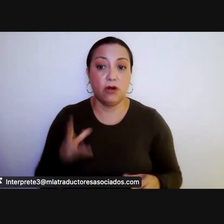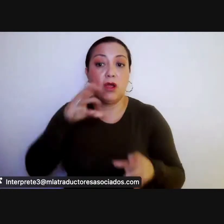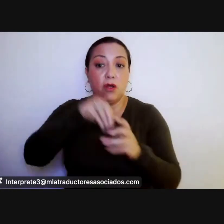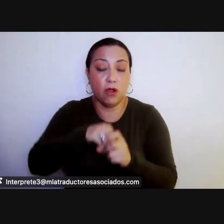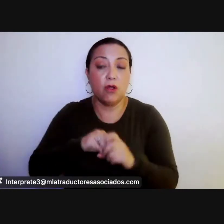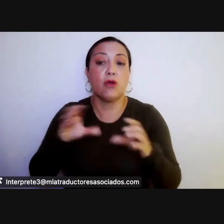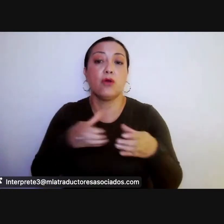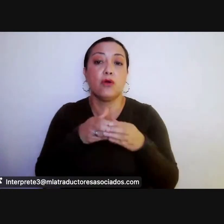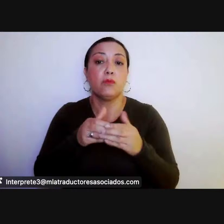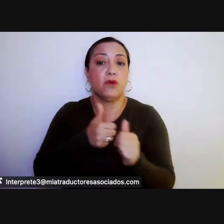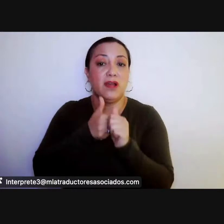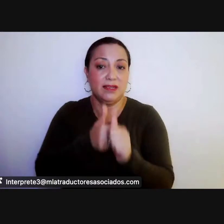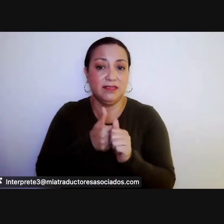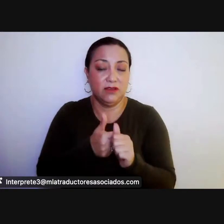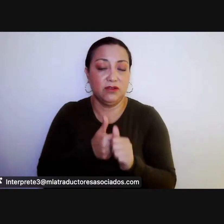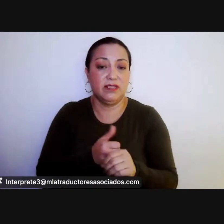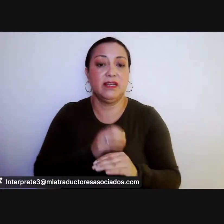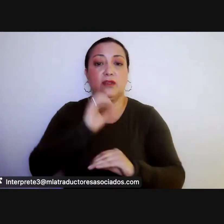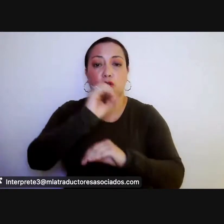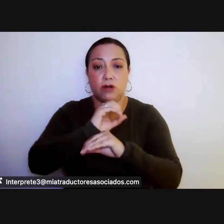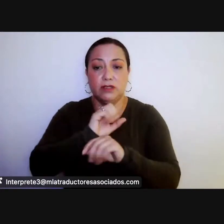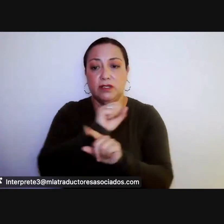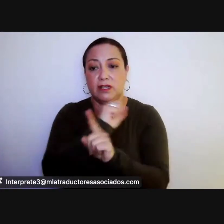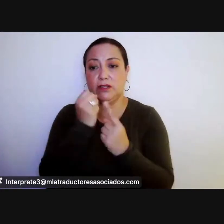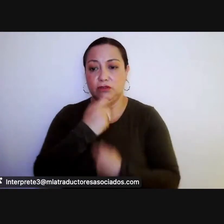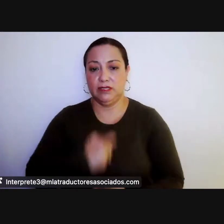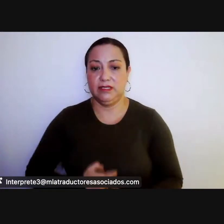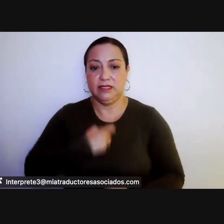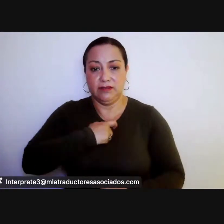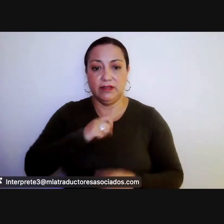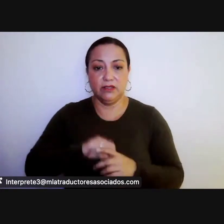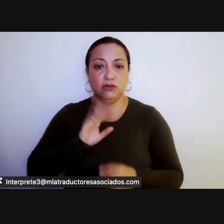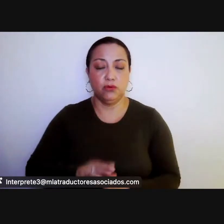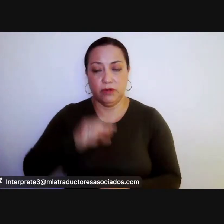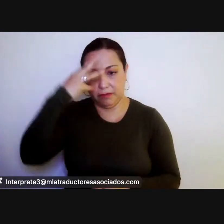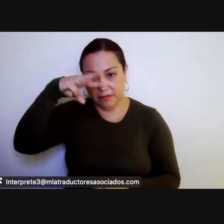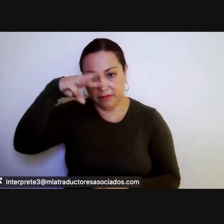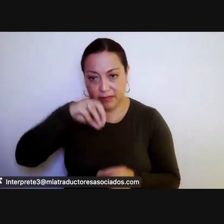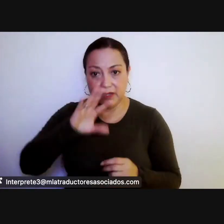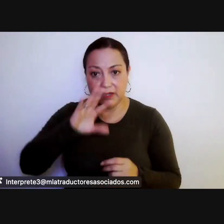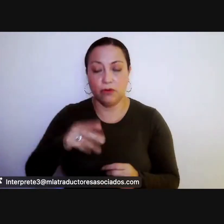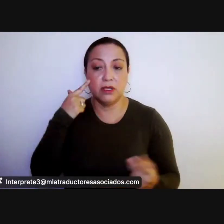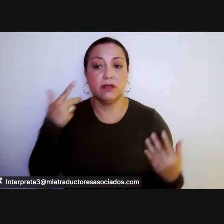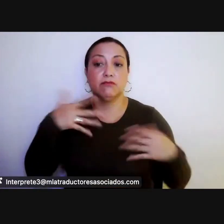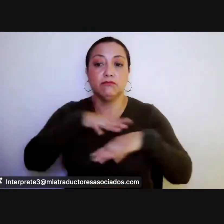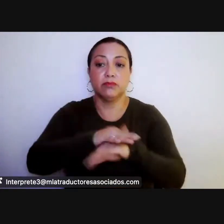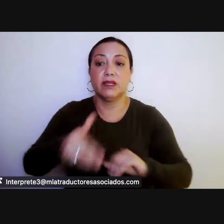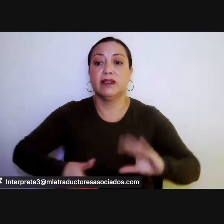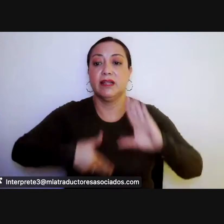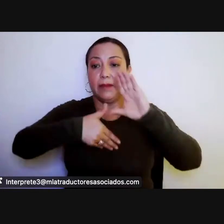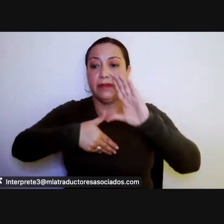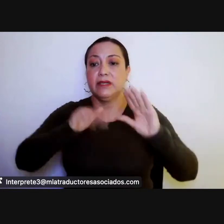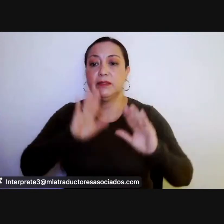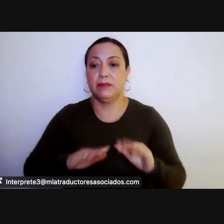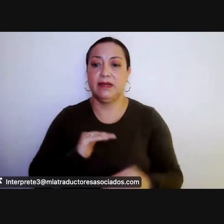At this moment, she is part of the civil society in Mexico for